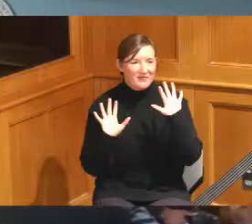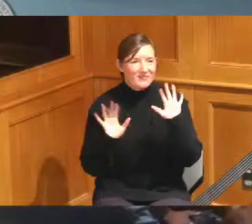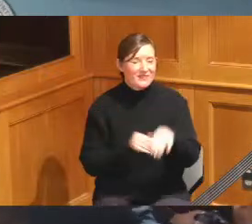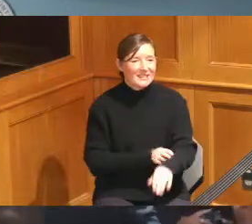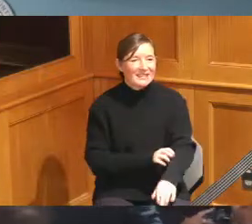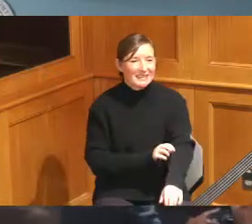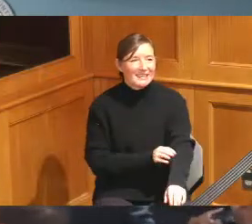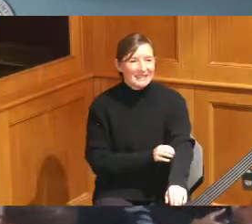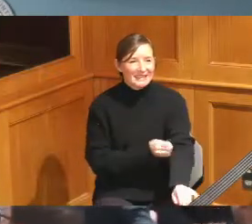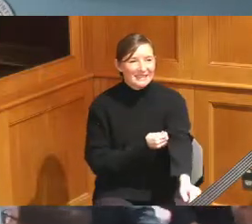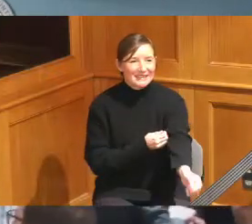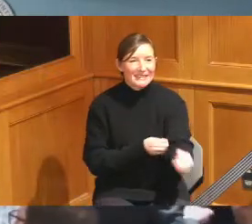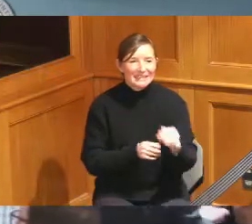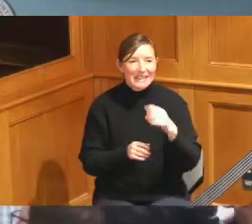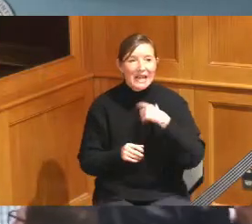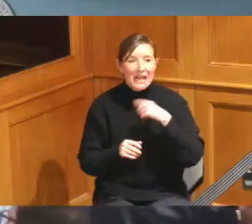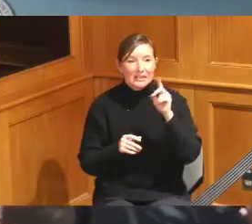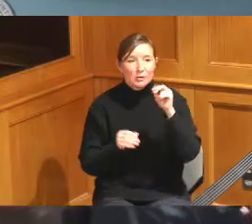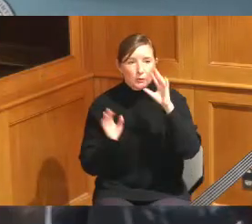Thank you, baby. I'm good. I got you.